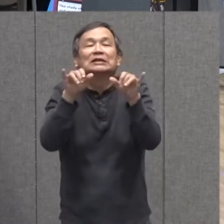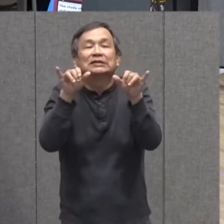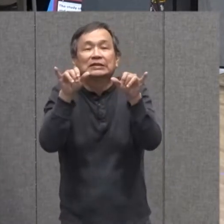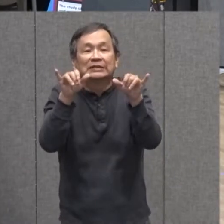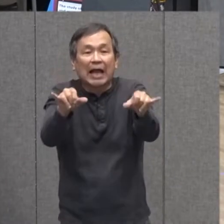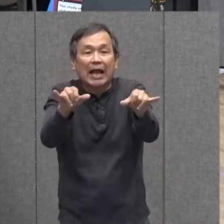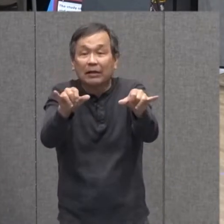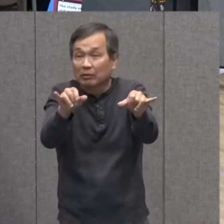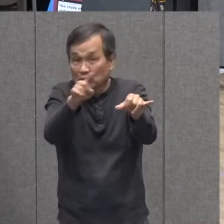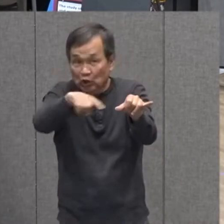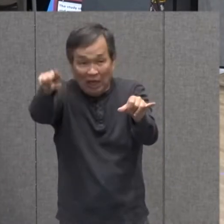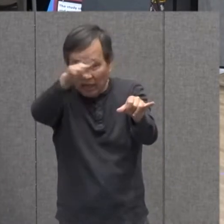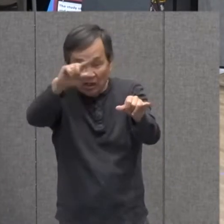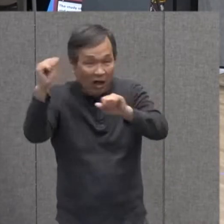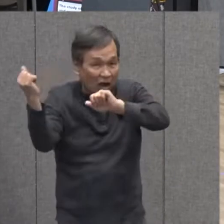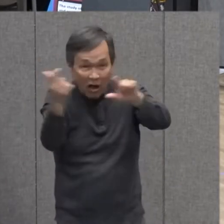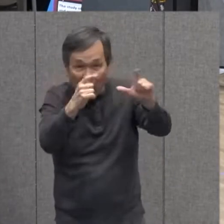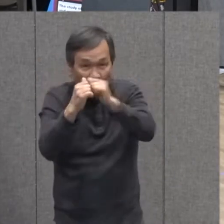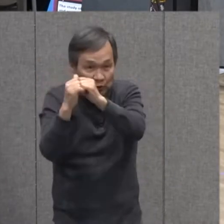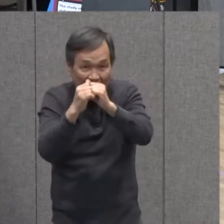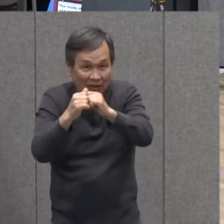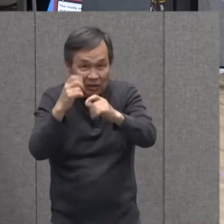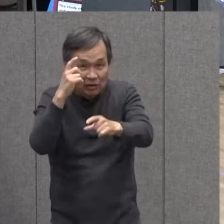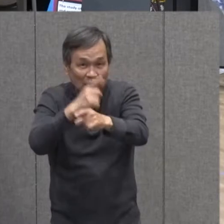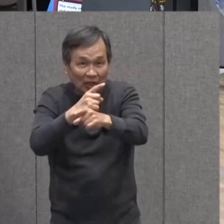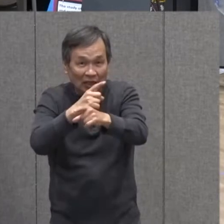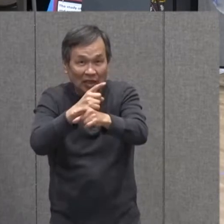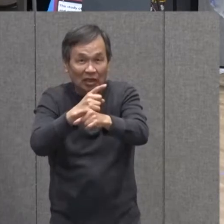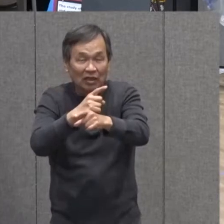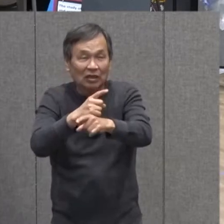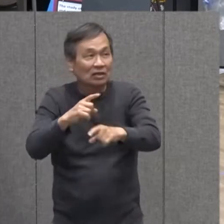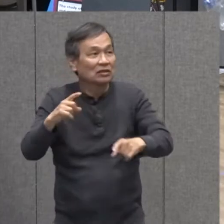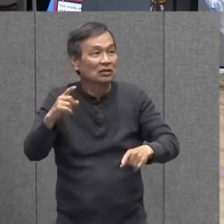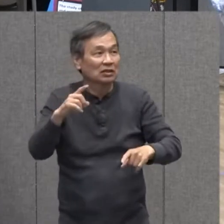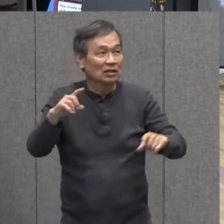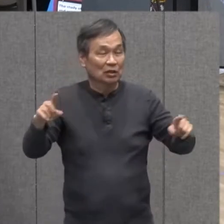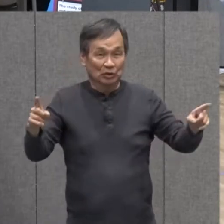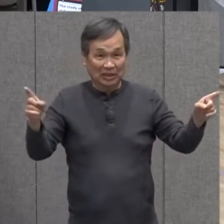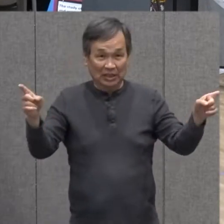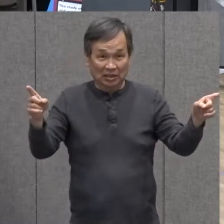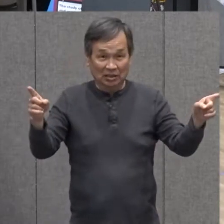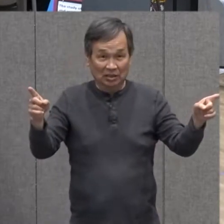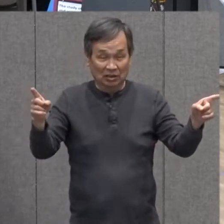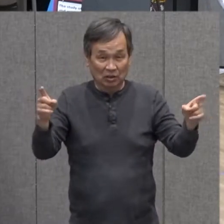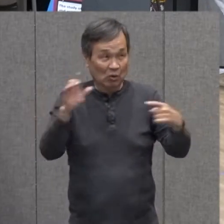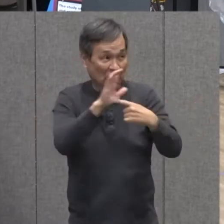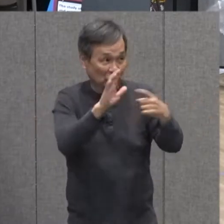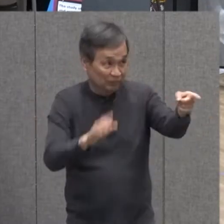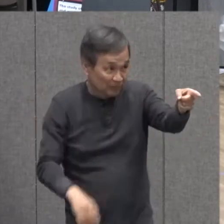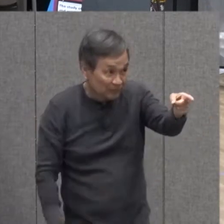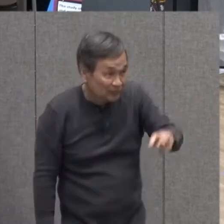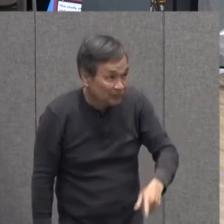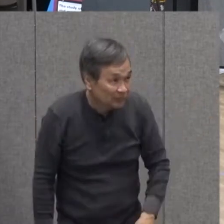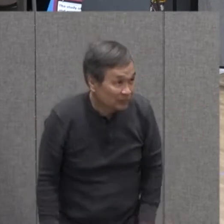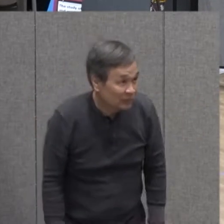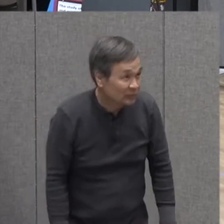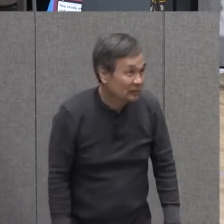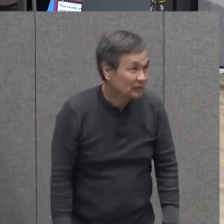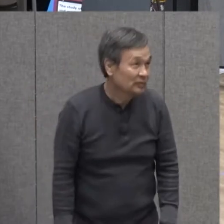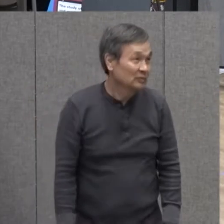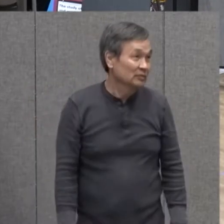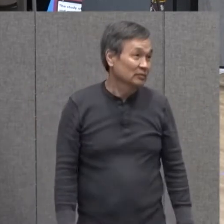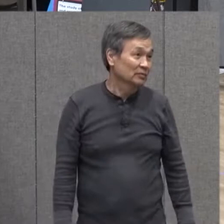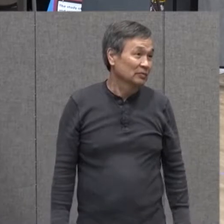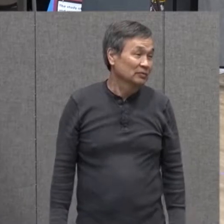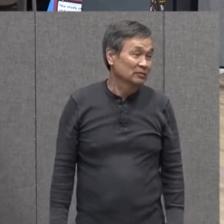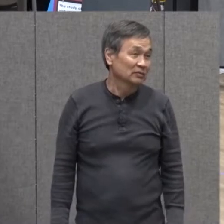this time. Ahora Okay, quiero que todos me sigan. I call it cross it up. So we're going to take them, we're going to start down low, we're going to cross our arms,